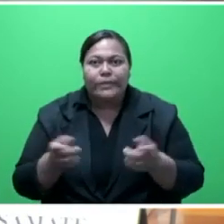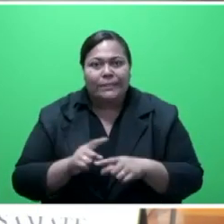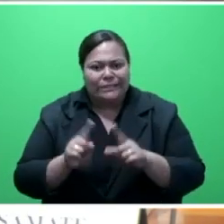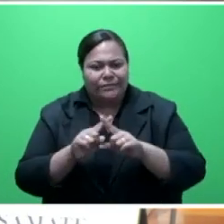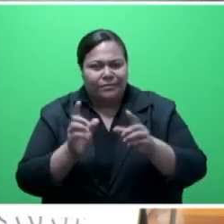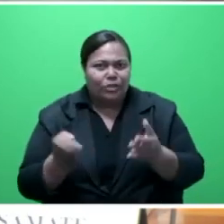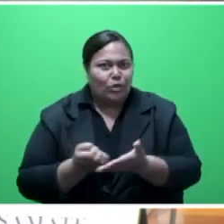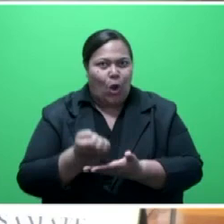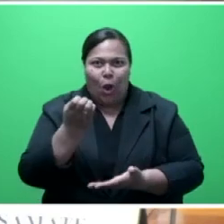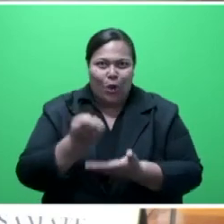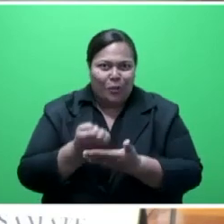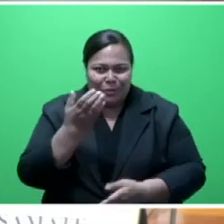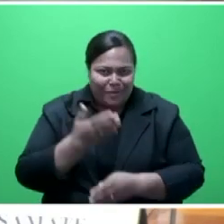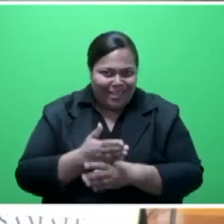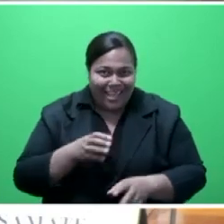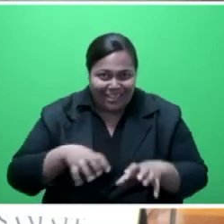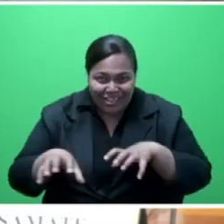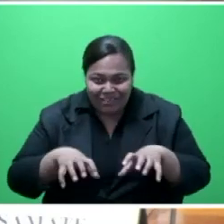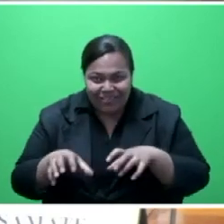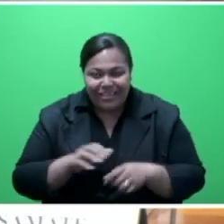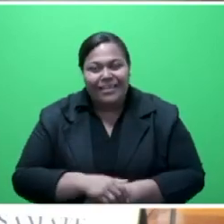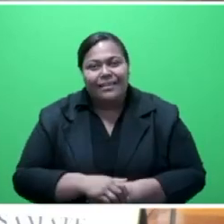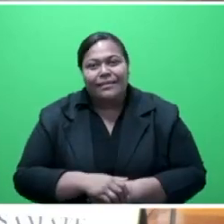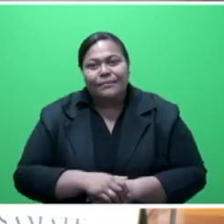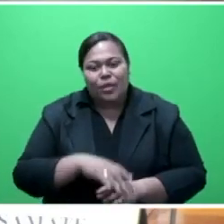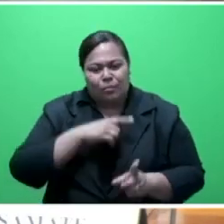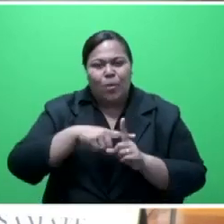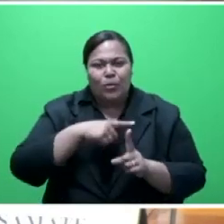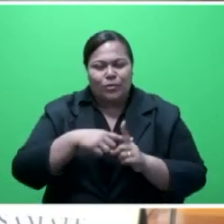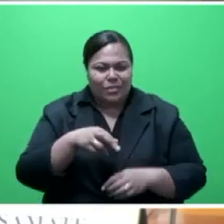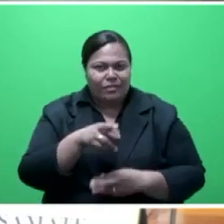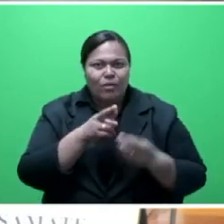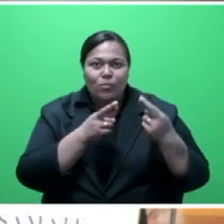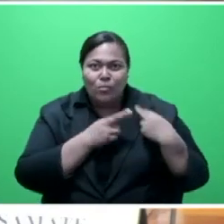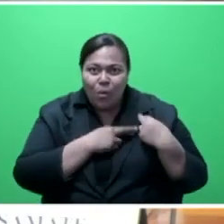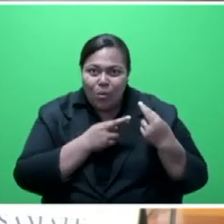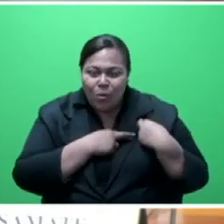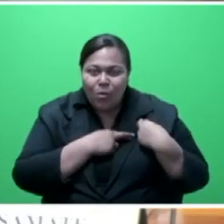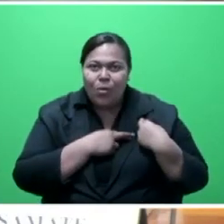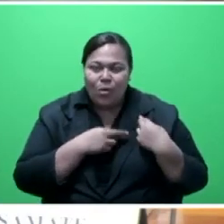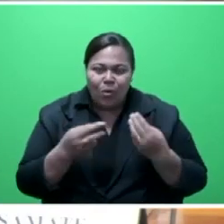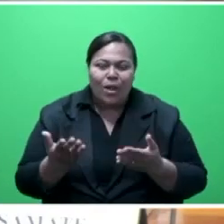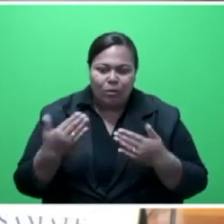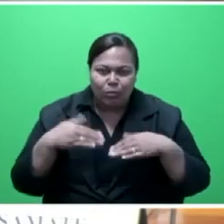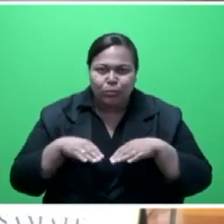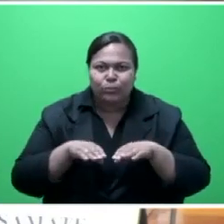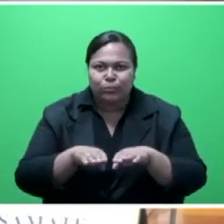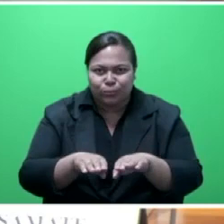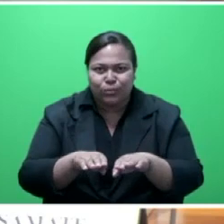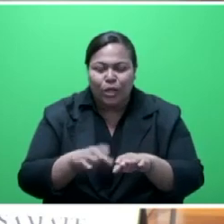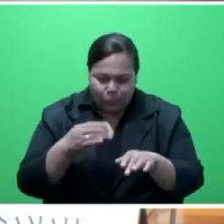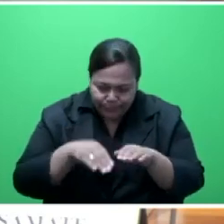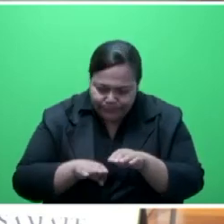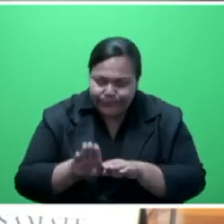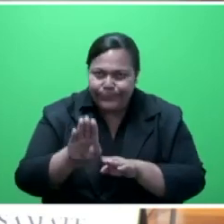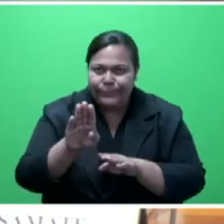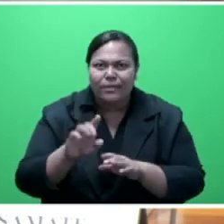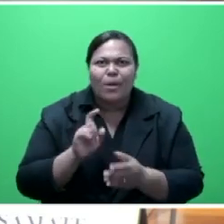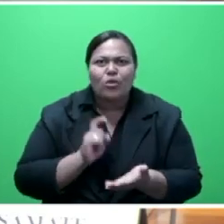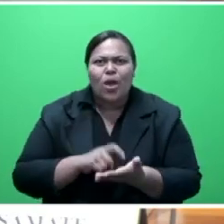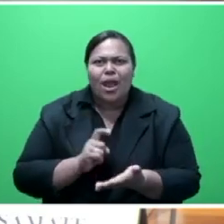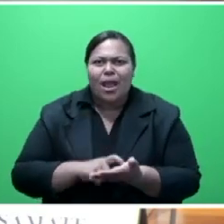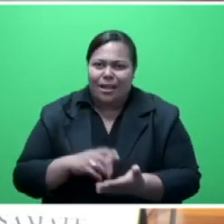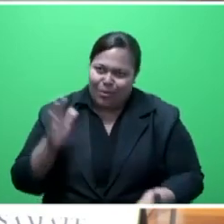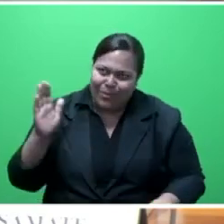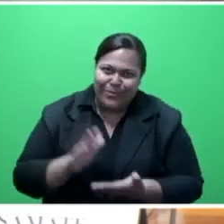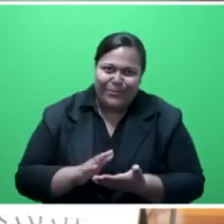term, preparing for an expanded role in a positive pandemic global marketplace and a steady return to lower levels of debt. And we